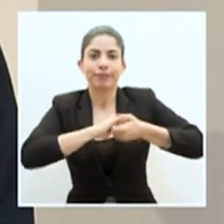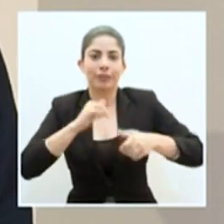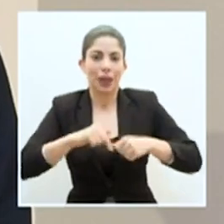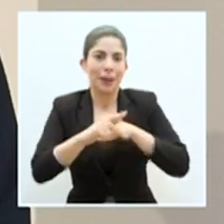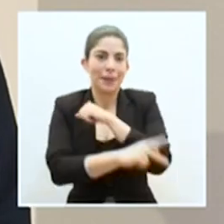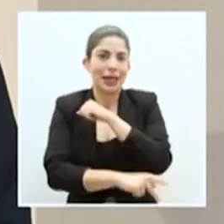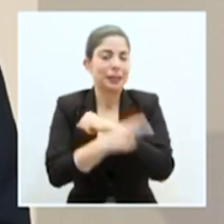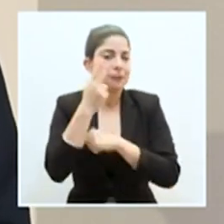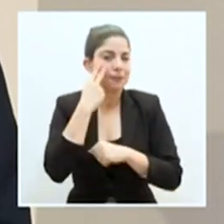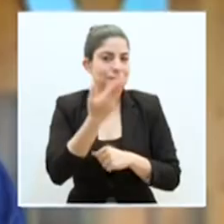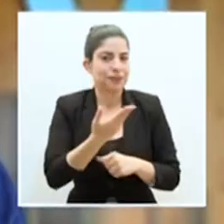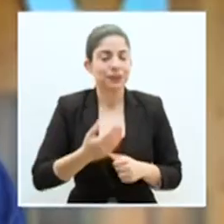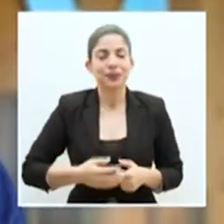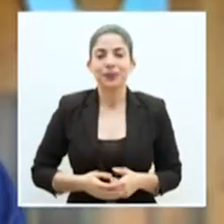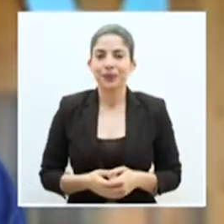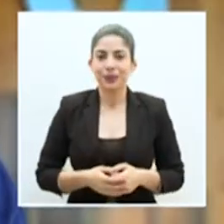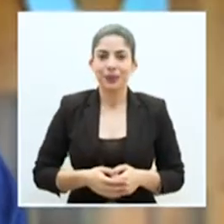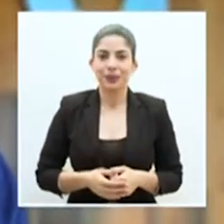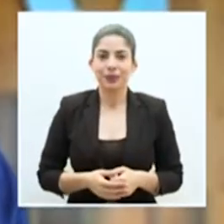Observemos.